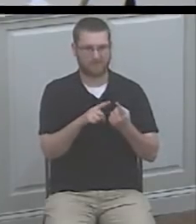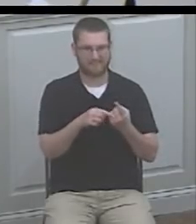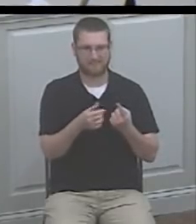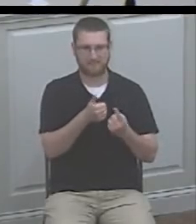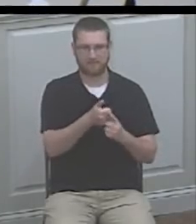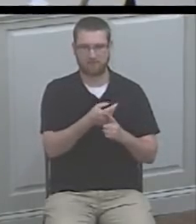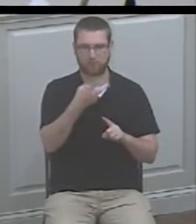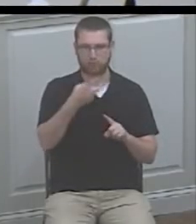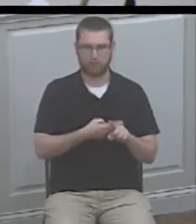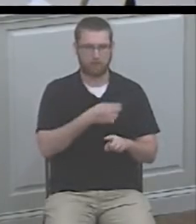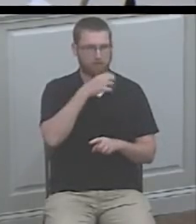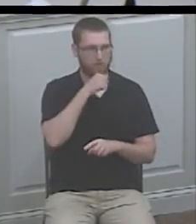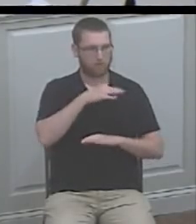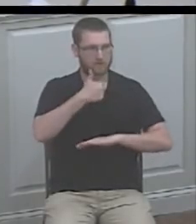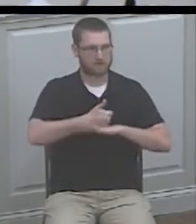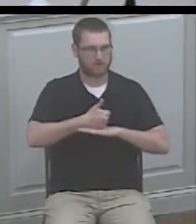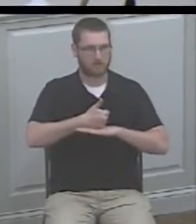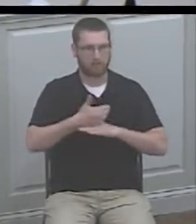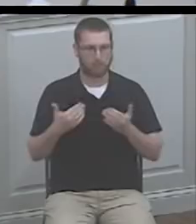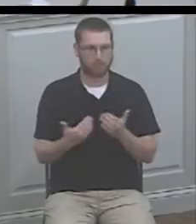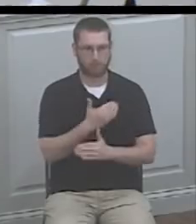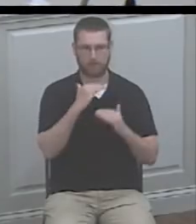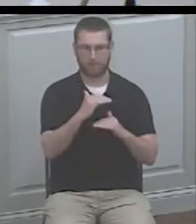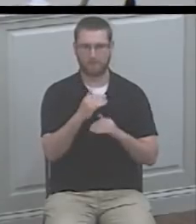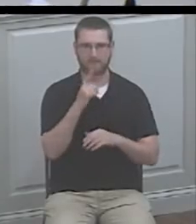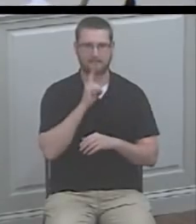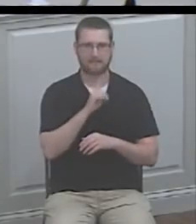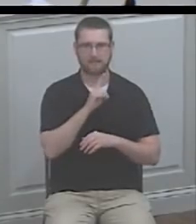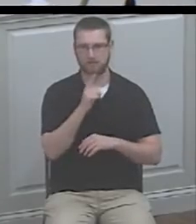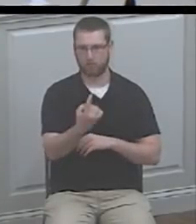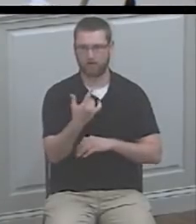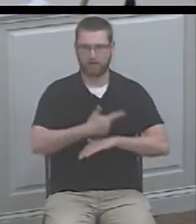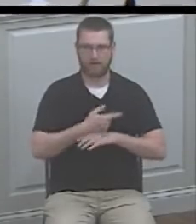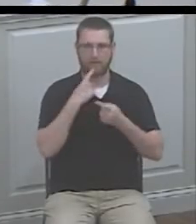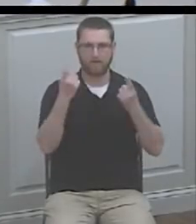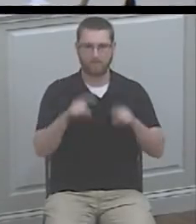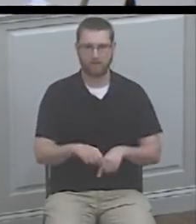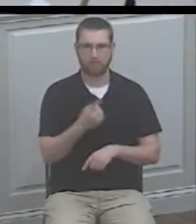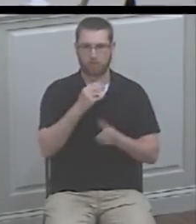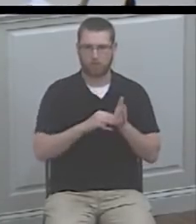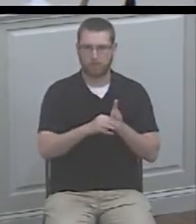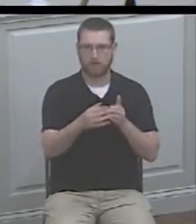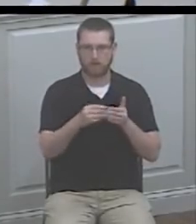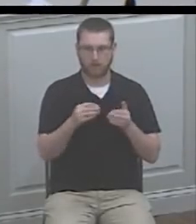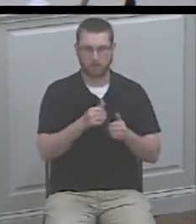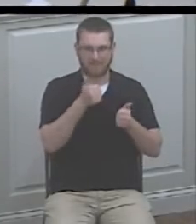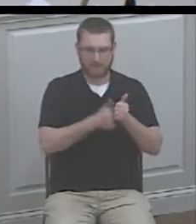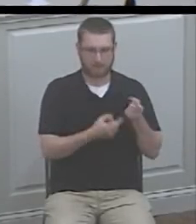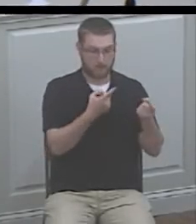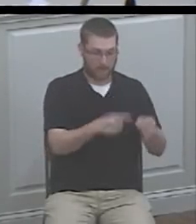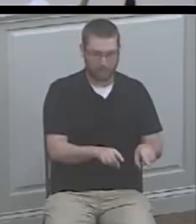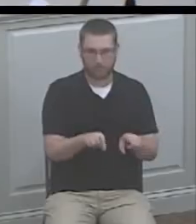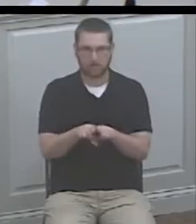nearly 2 months old, setting the limits for single day events at $1 million per occurrence and $1 million in the aggregate